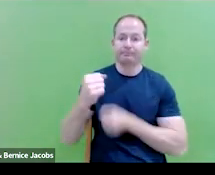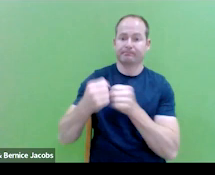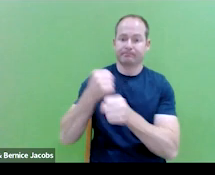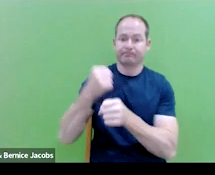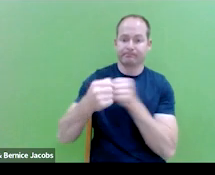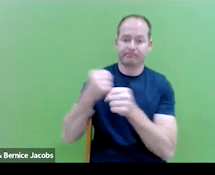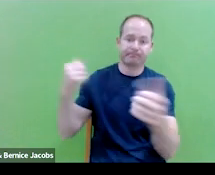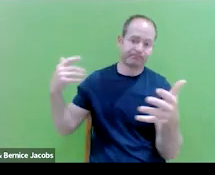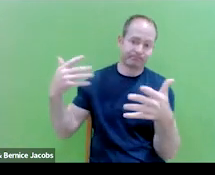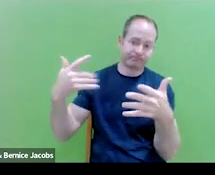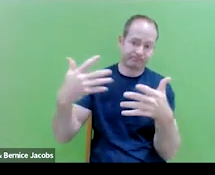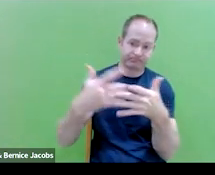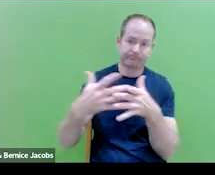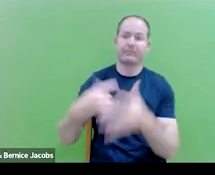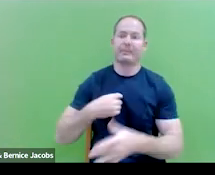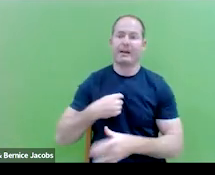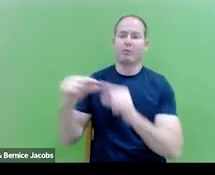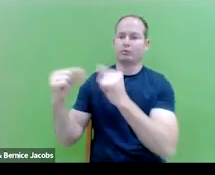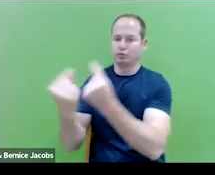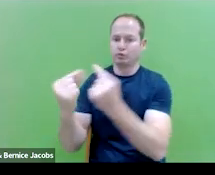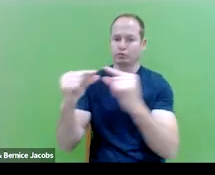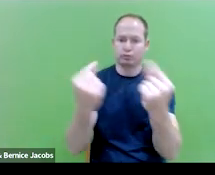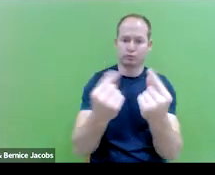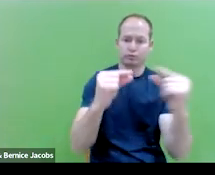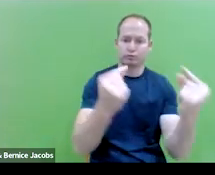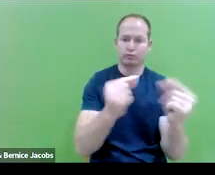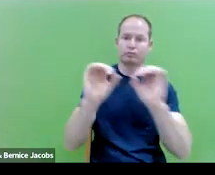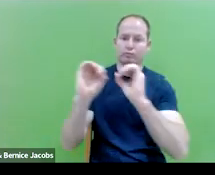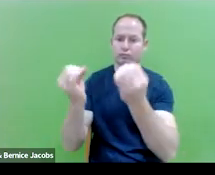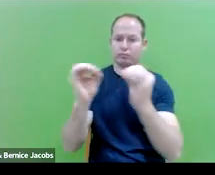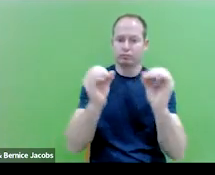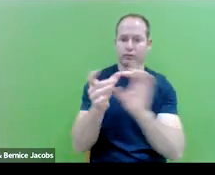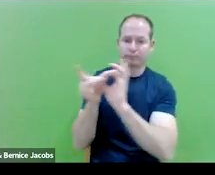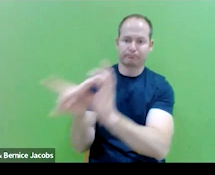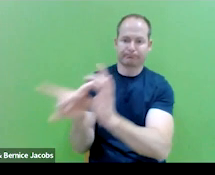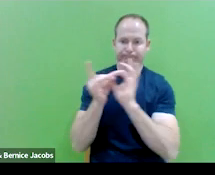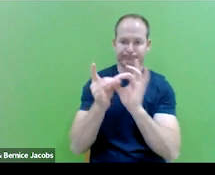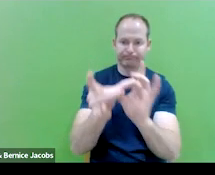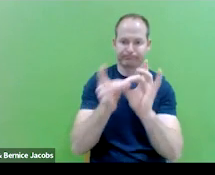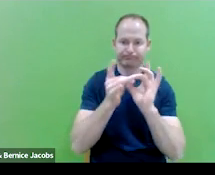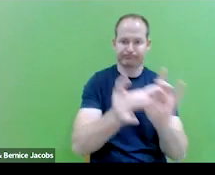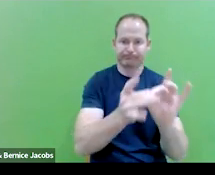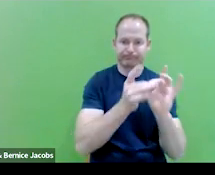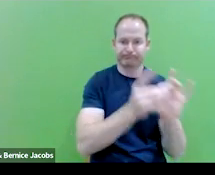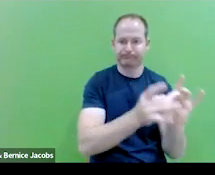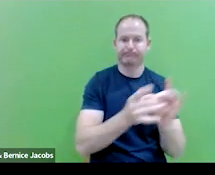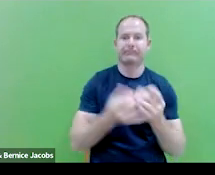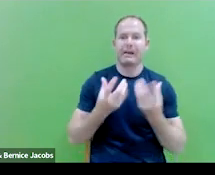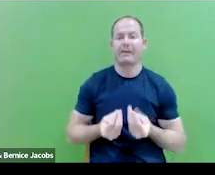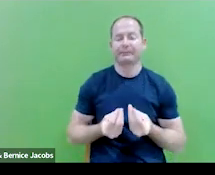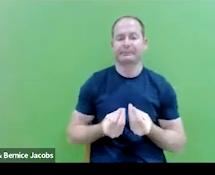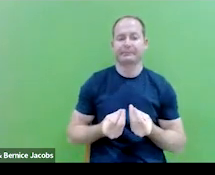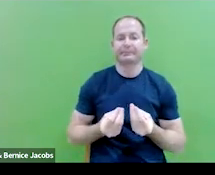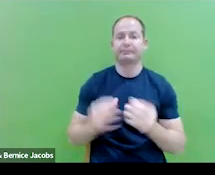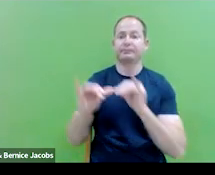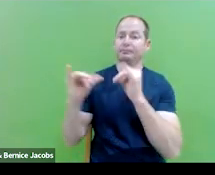established networks of groups, of organizations of and for people with disabilities. So when I work with an